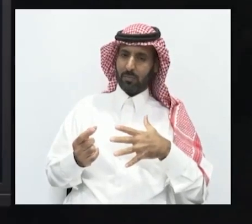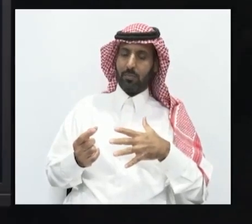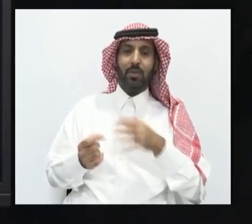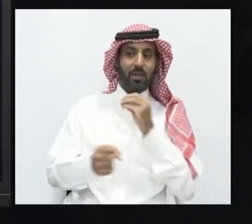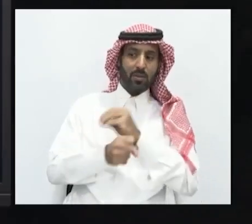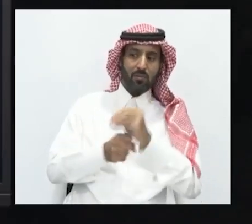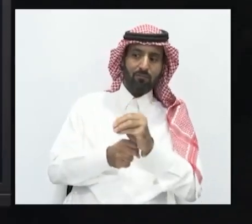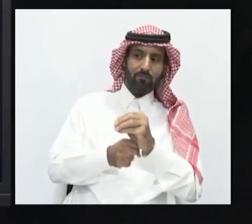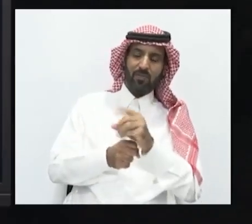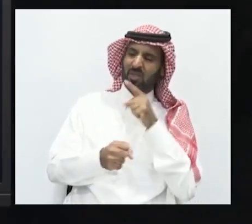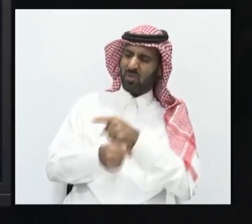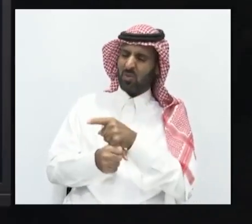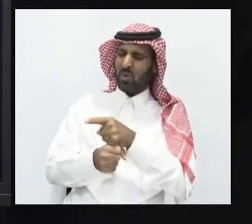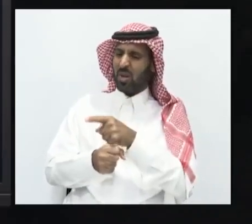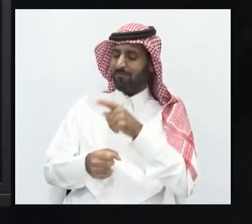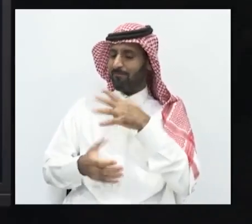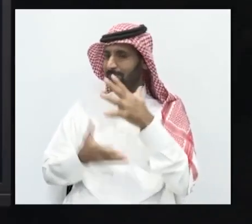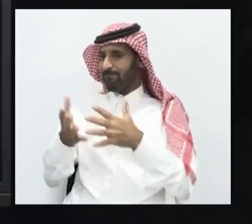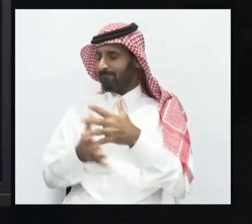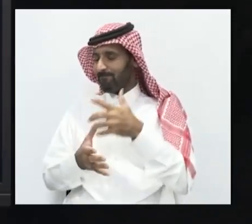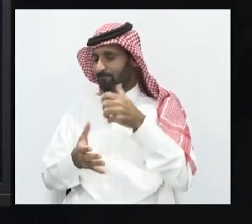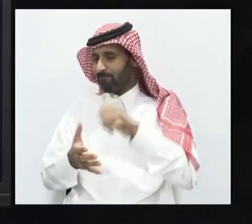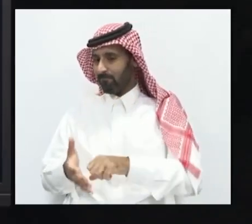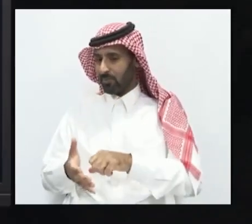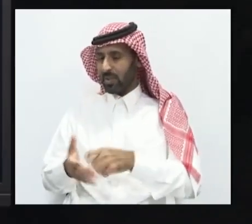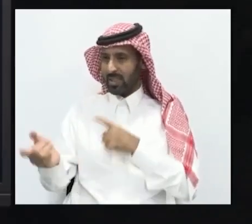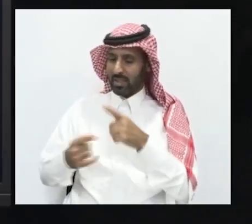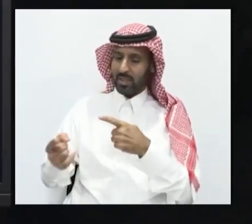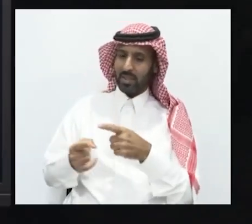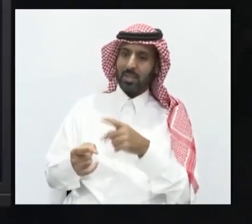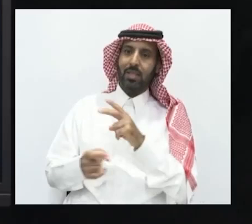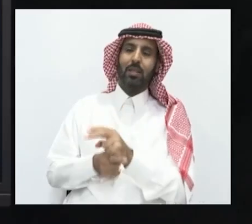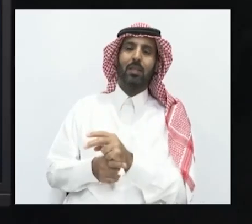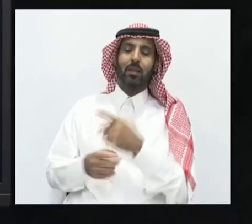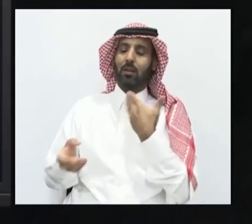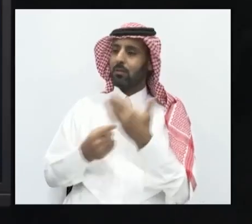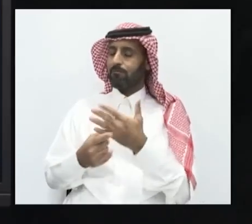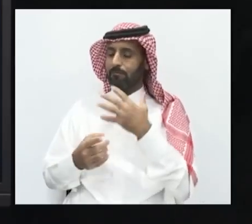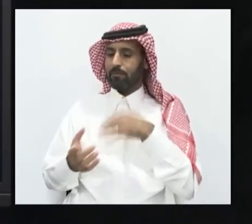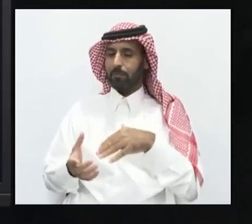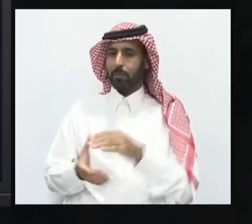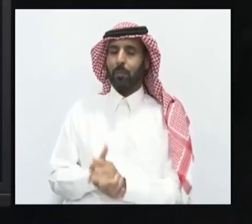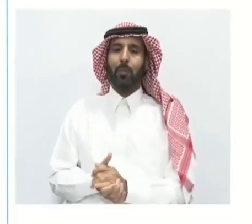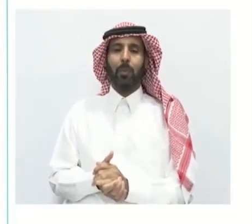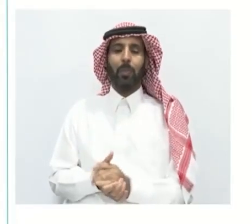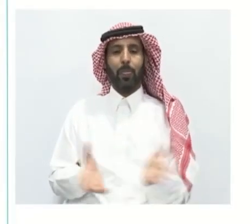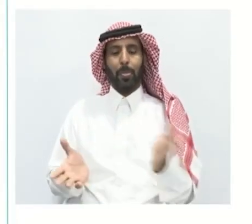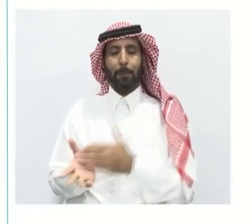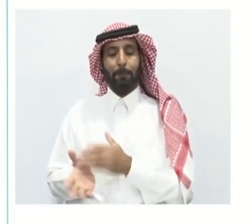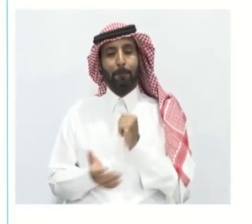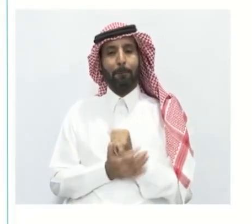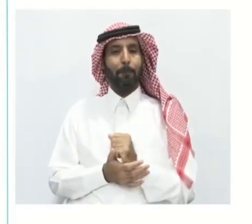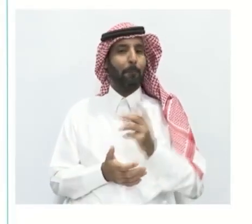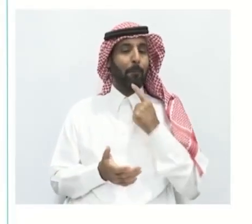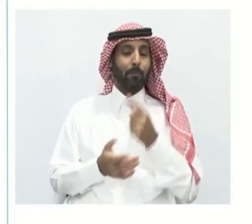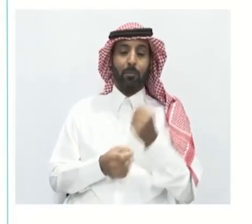tell him, you were always doing that to me. You say that with annoyance. Another use here,